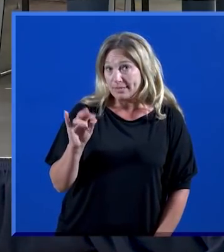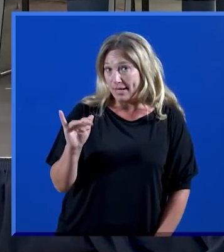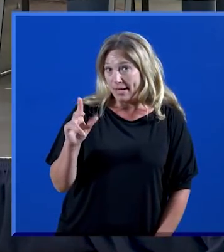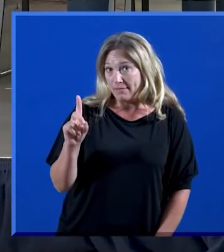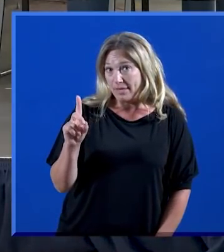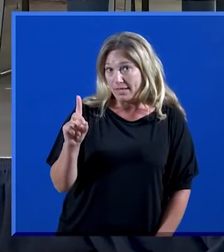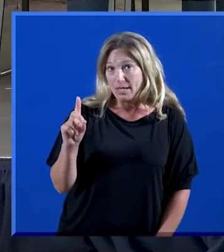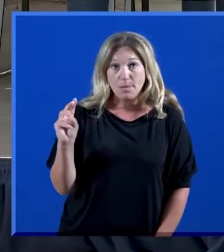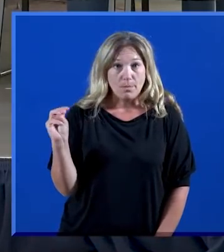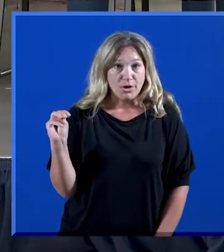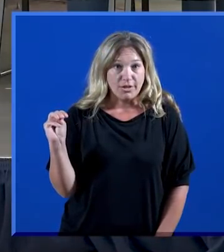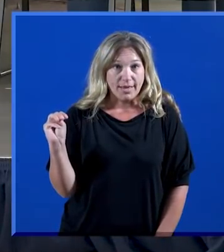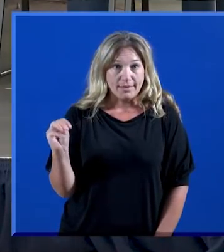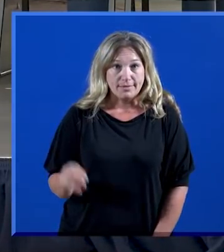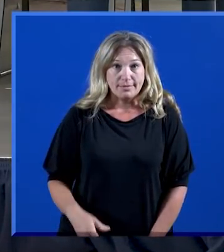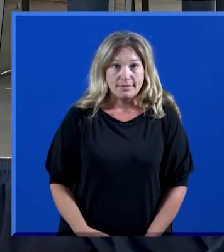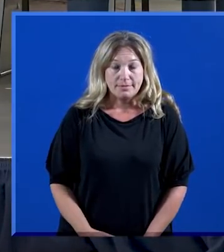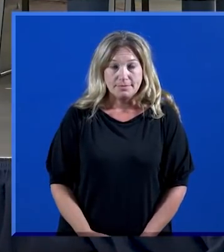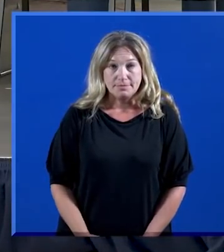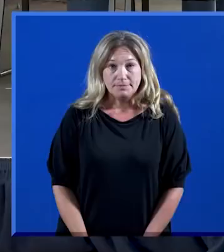David Marquez.